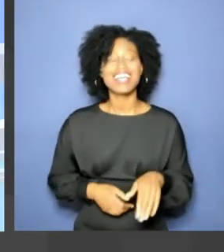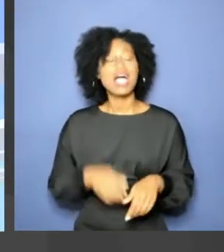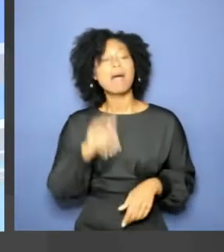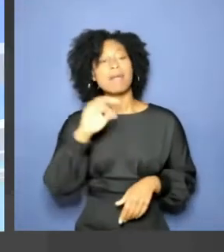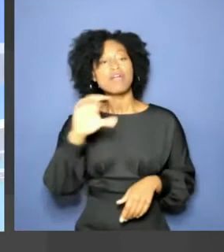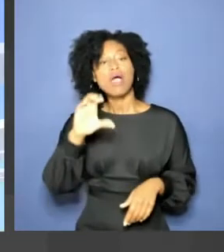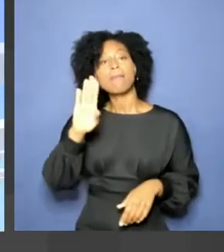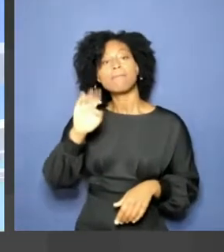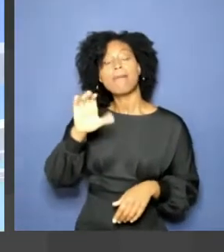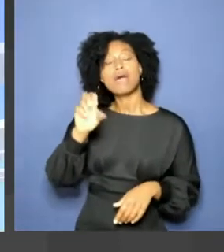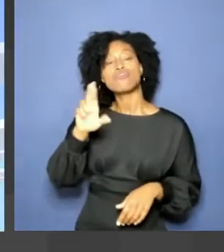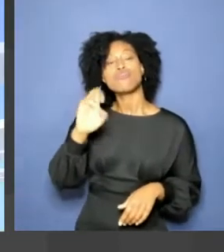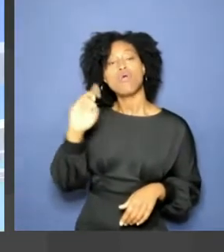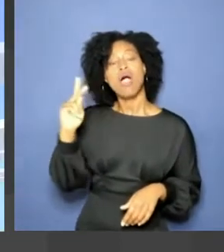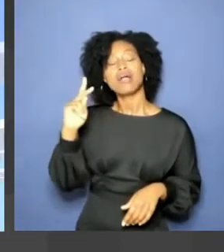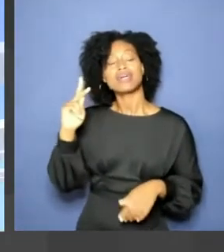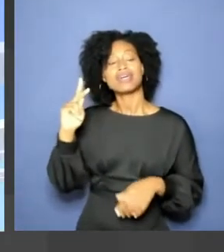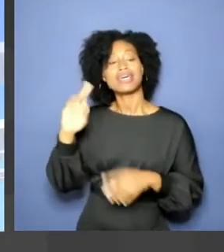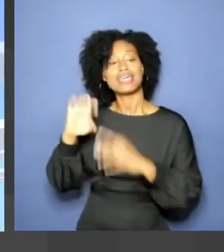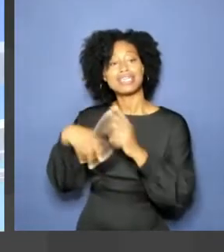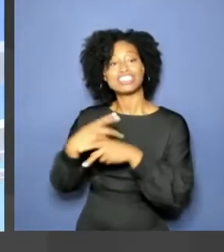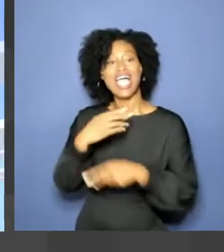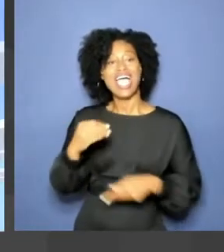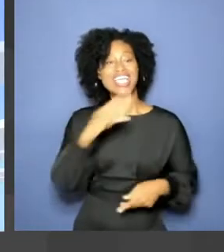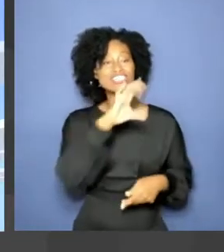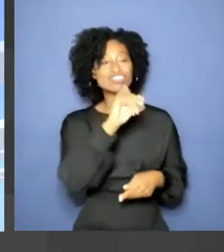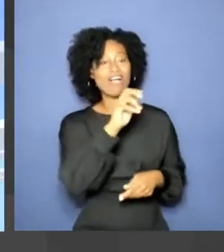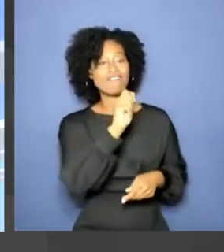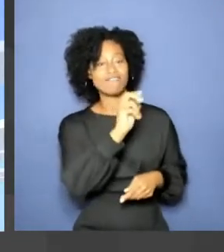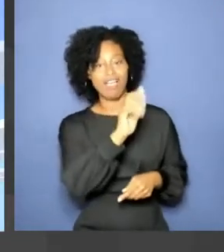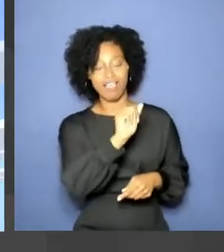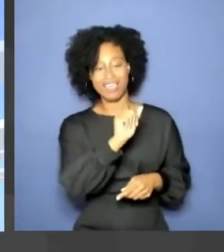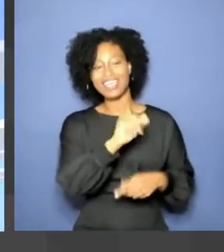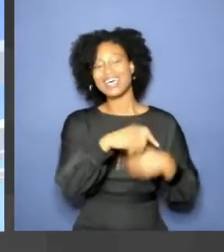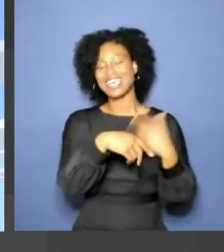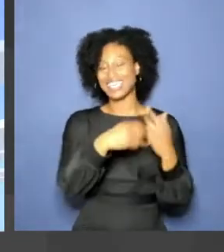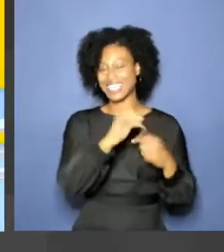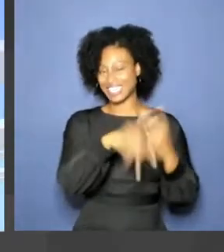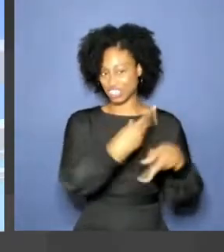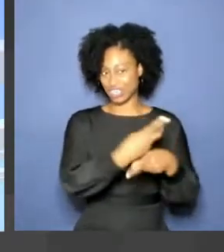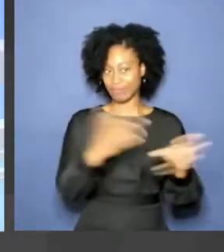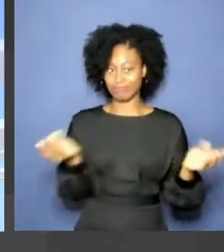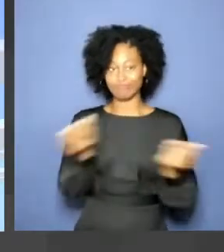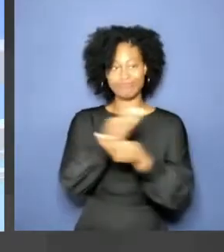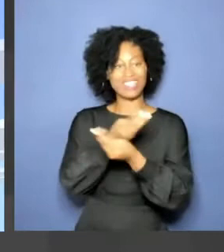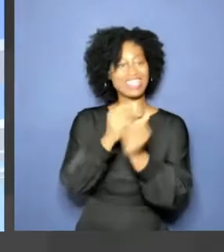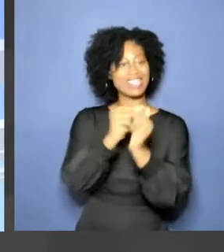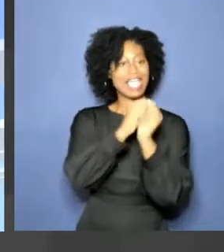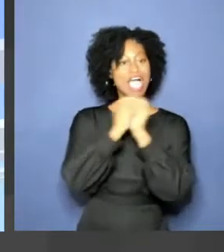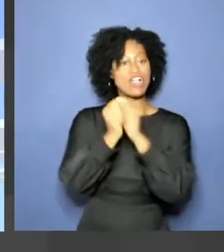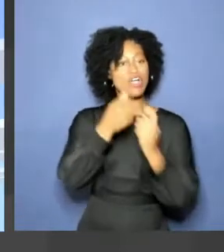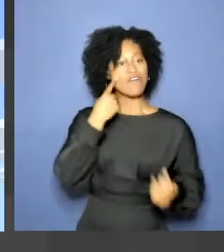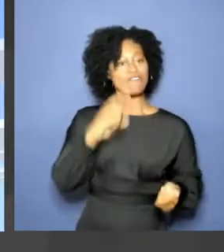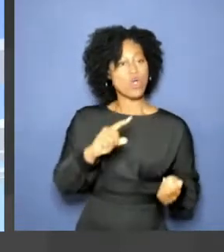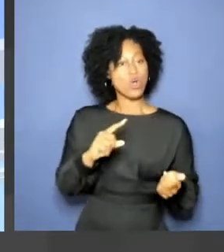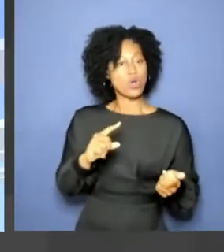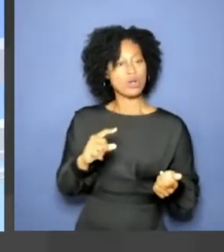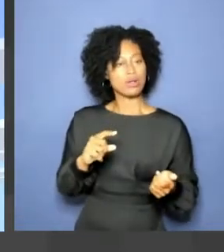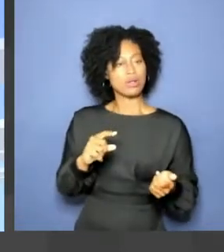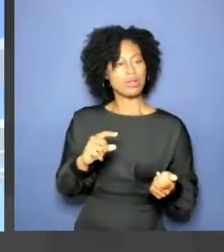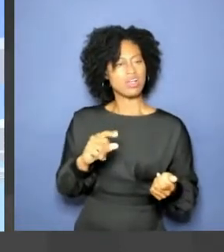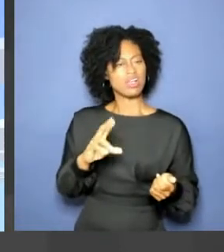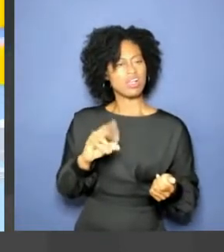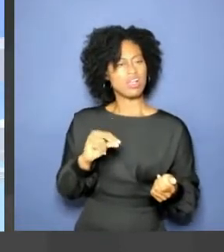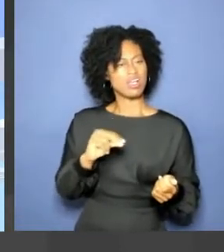Edition and Minecraft Java Edition. Finally, coming together for... No, that's not right.